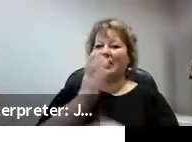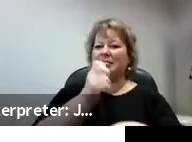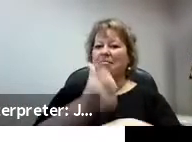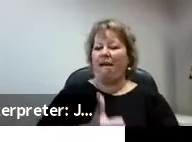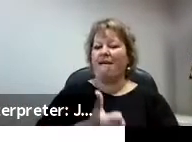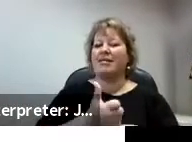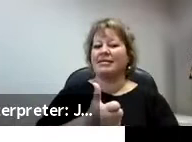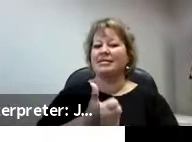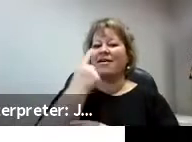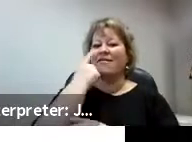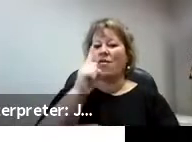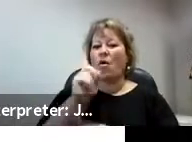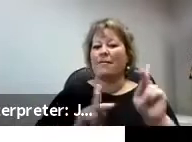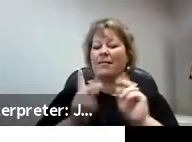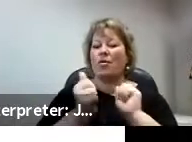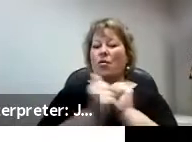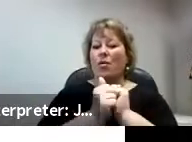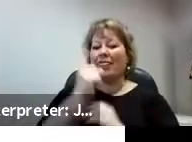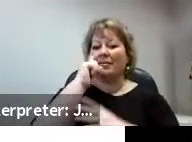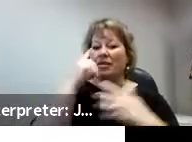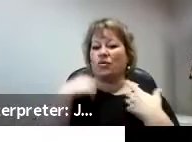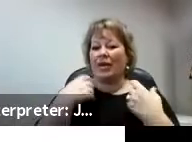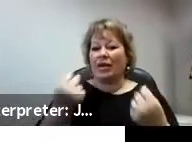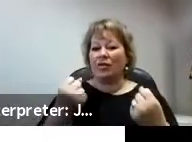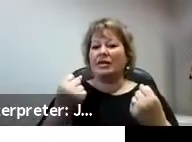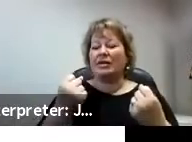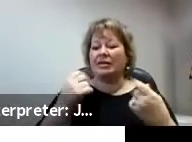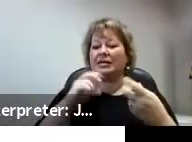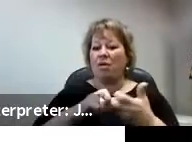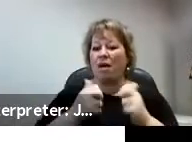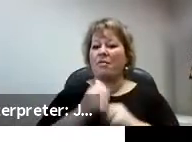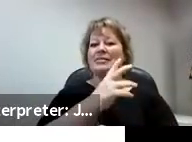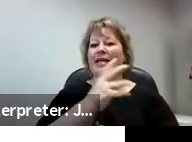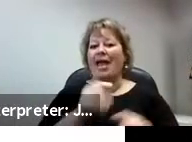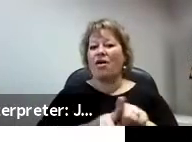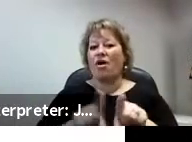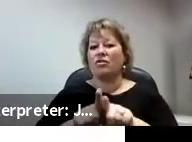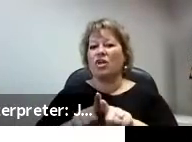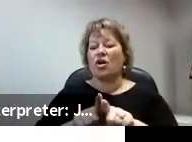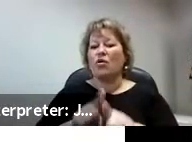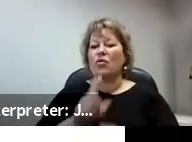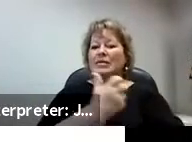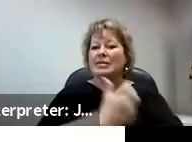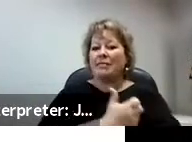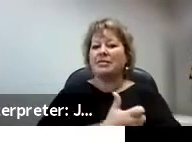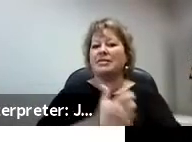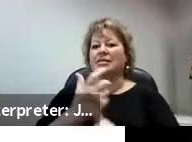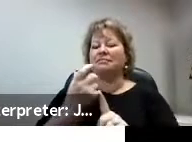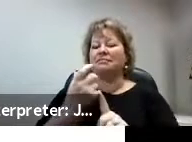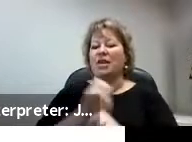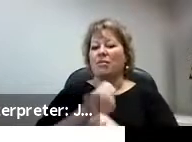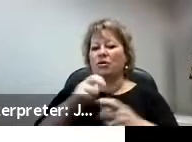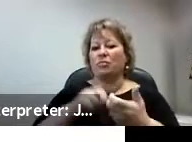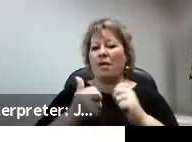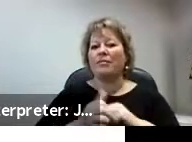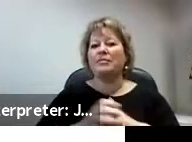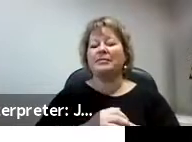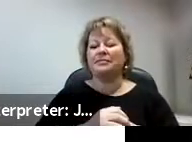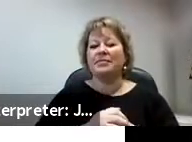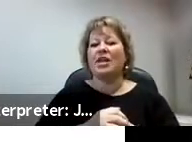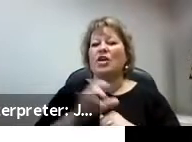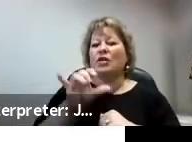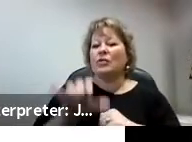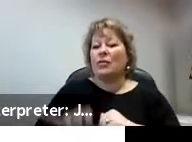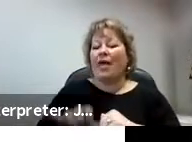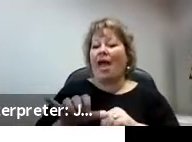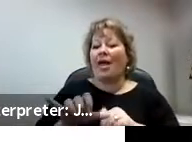with mental illness and co-occurring substance abuse. IPS helps people living with behavioral health conditions